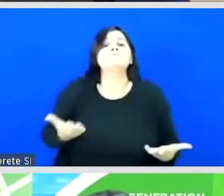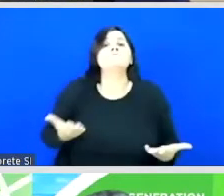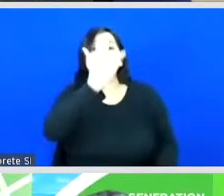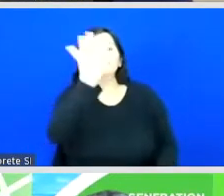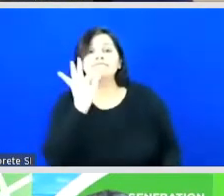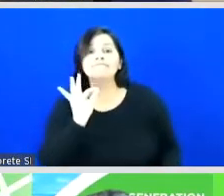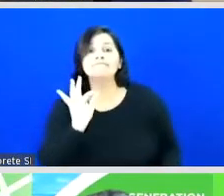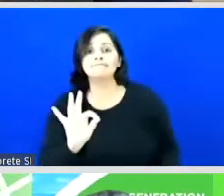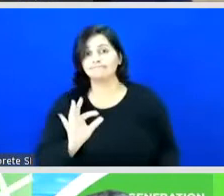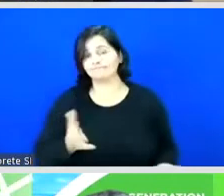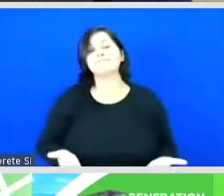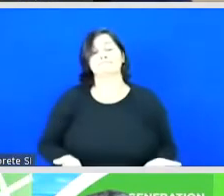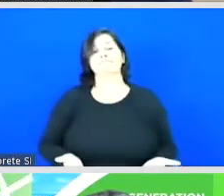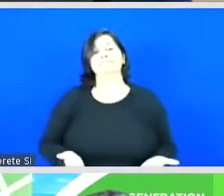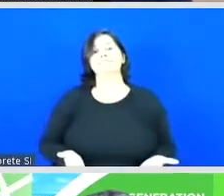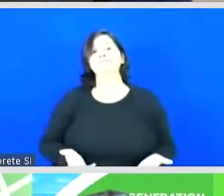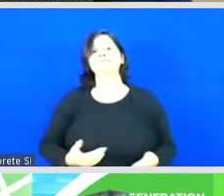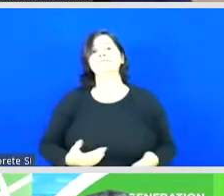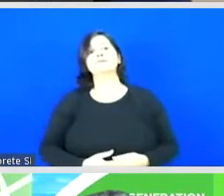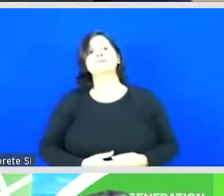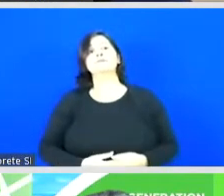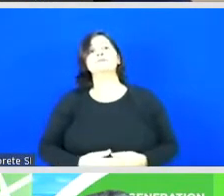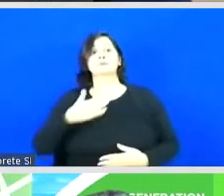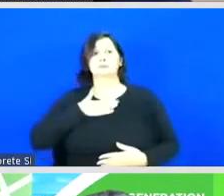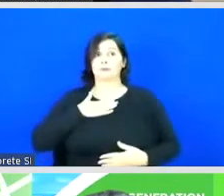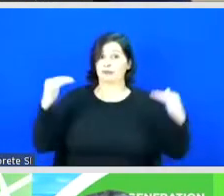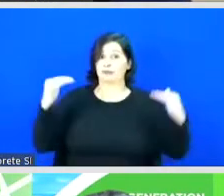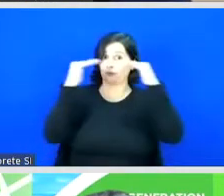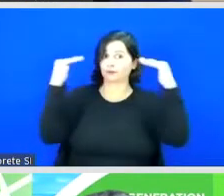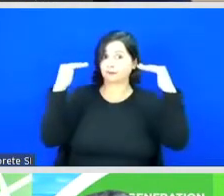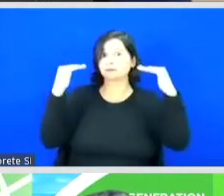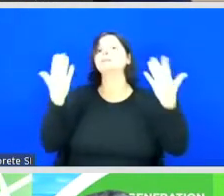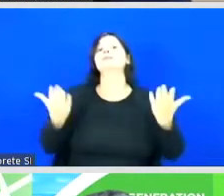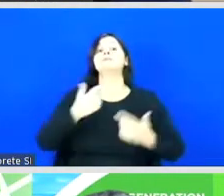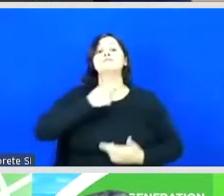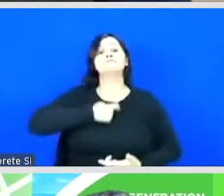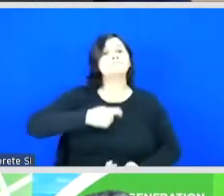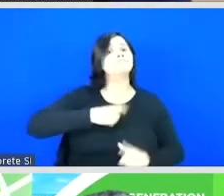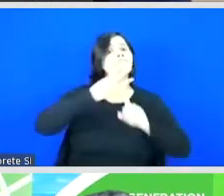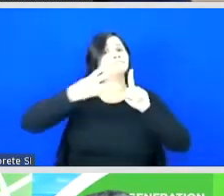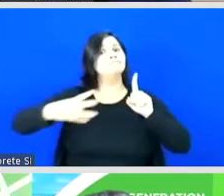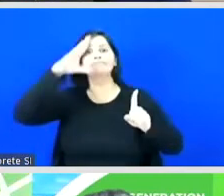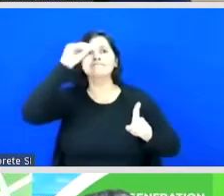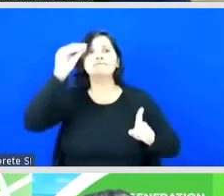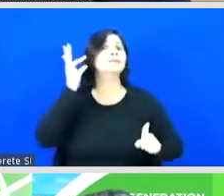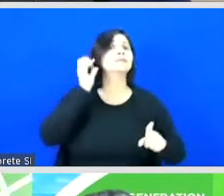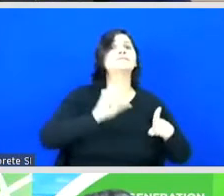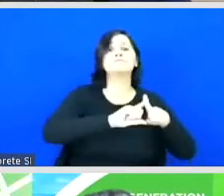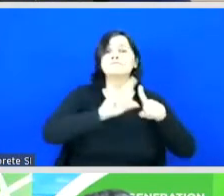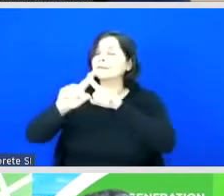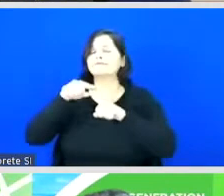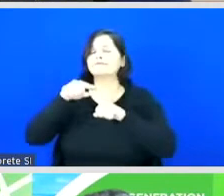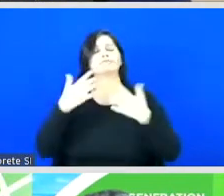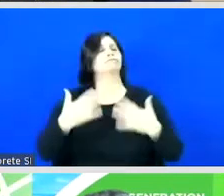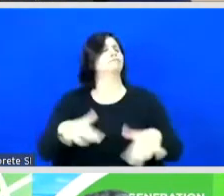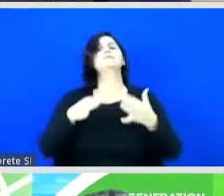also very crucial, because it is, of course, very important in its own,